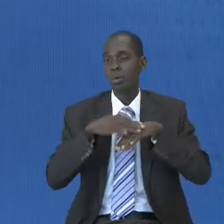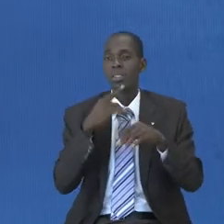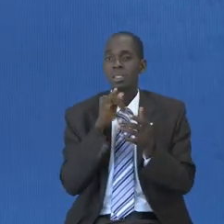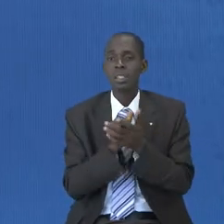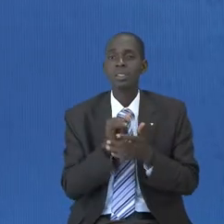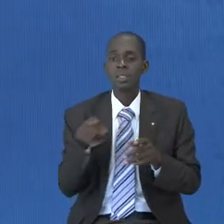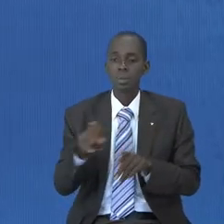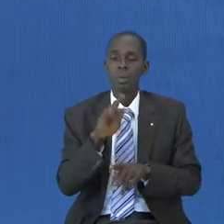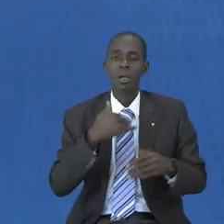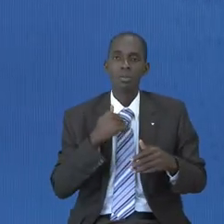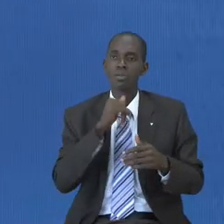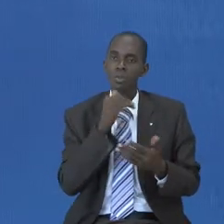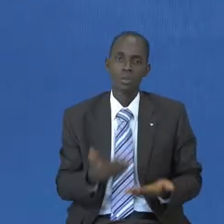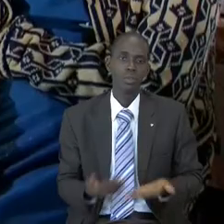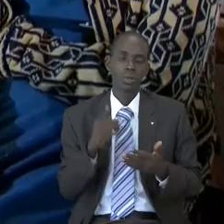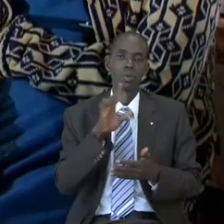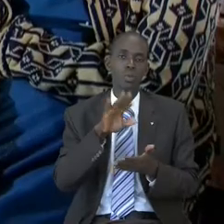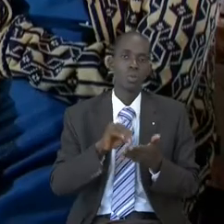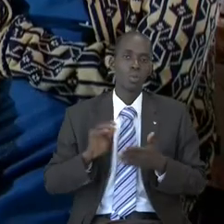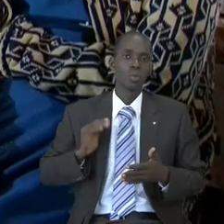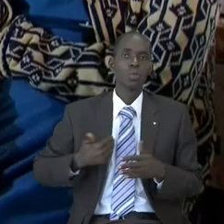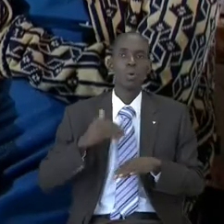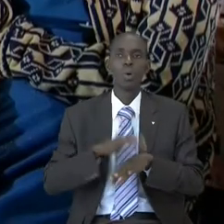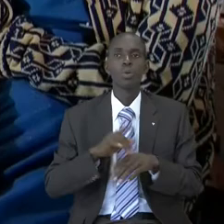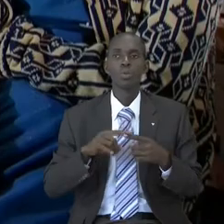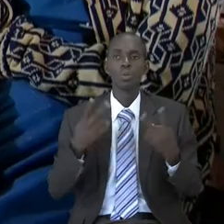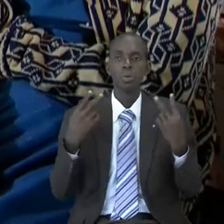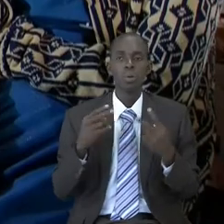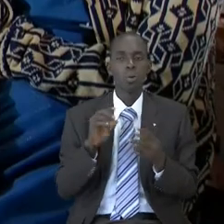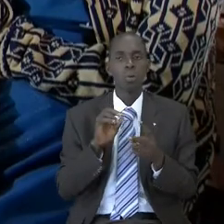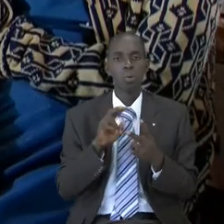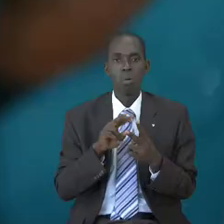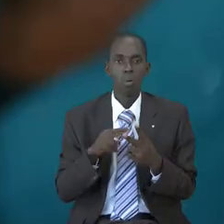their soul unto vanity, nor sworn